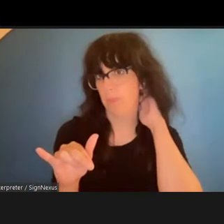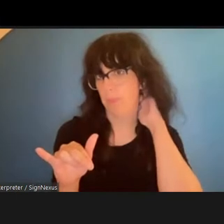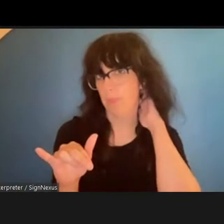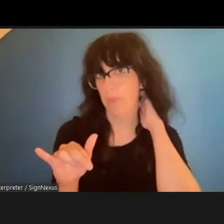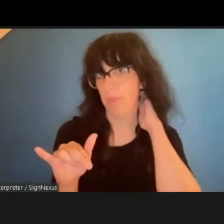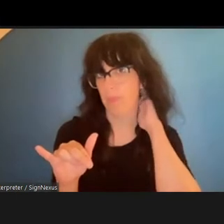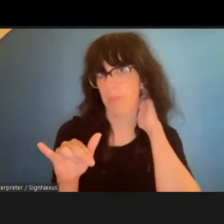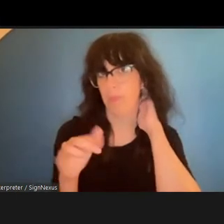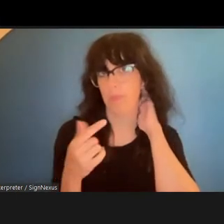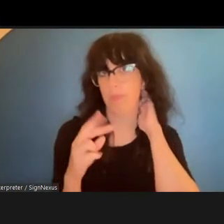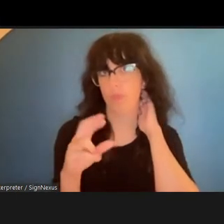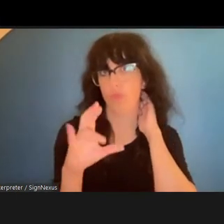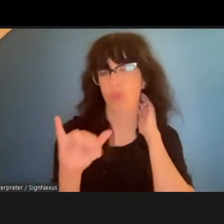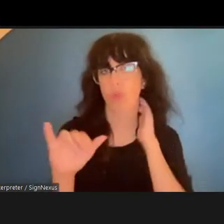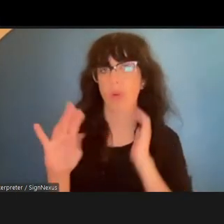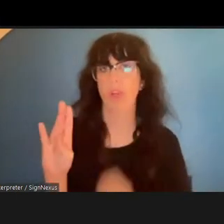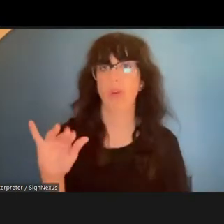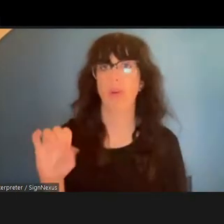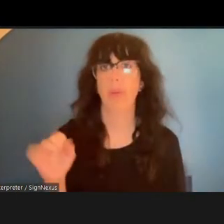gregory bishop